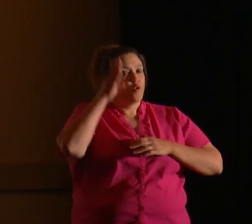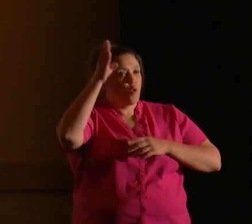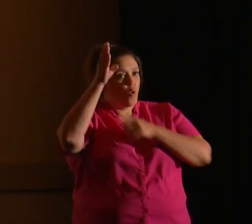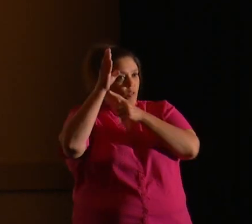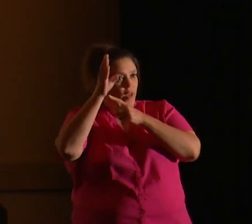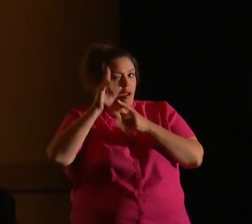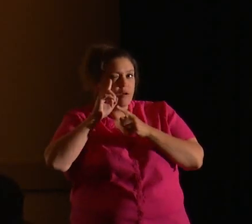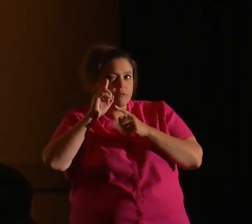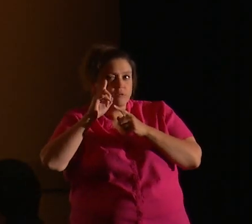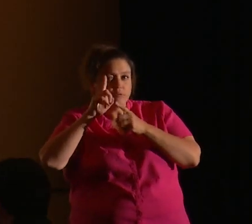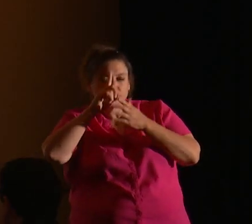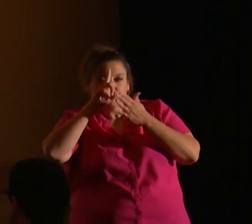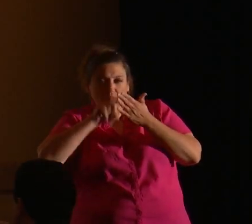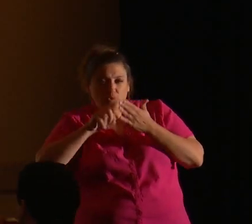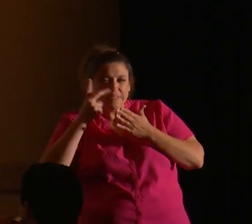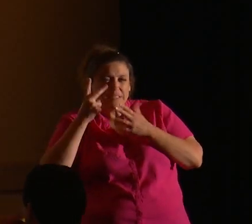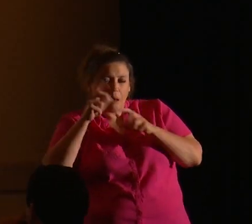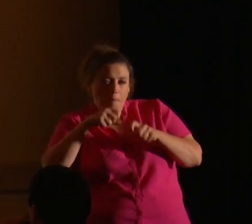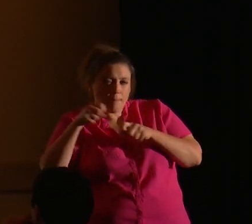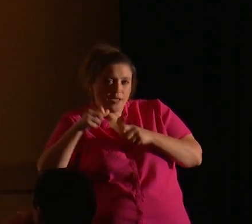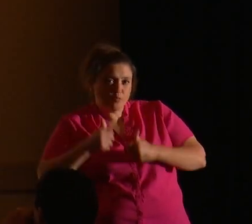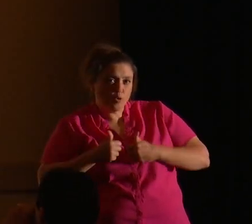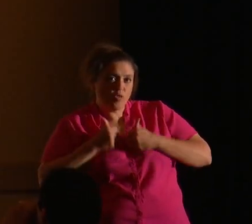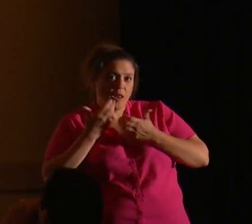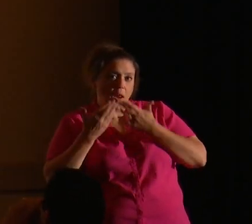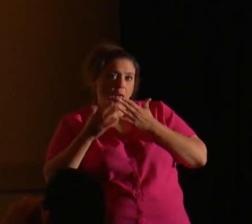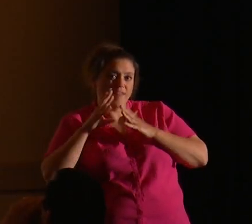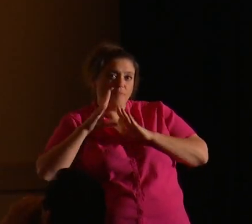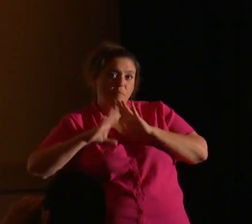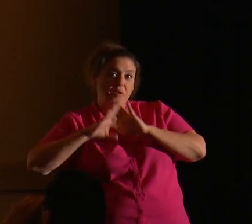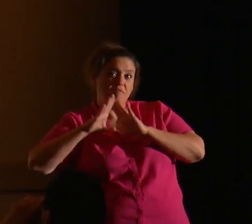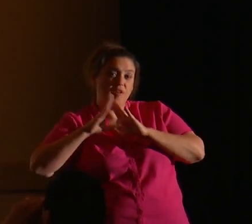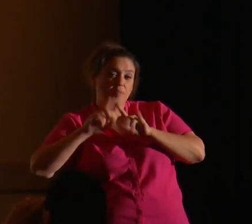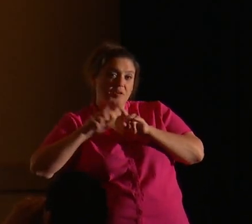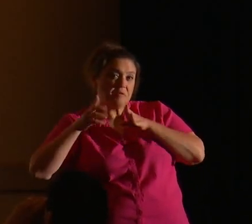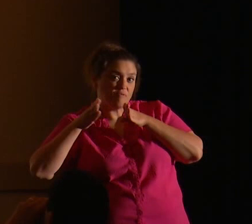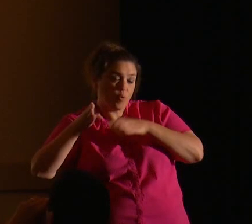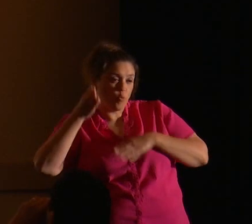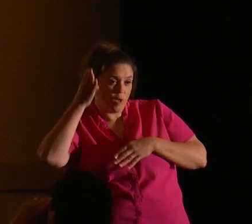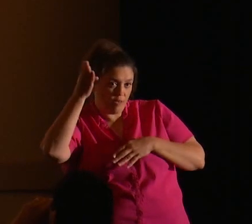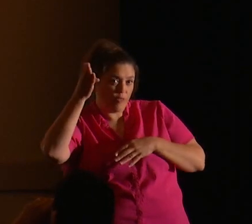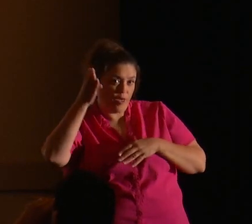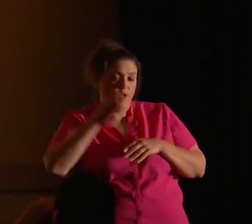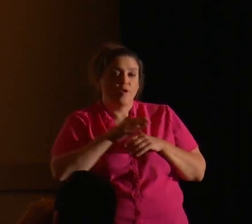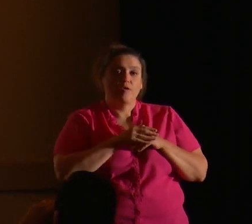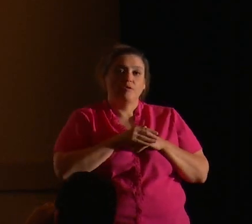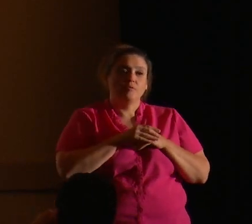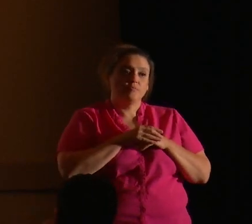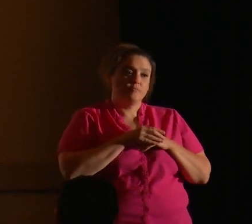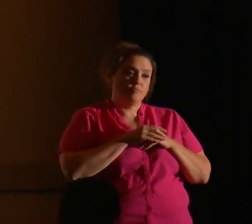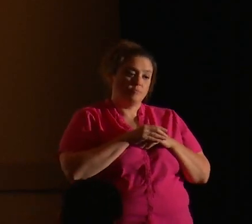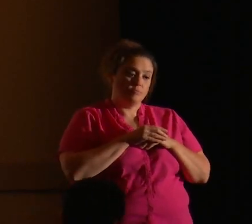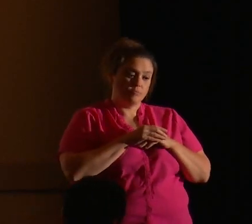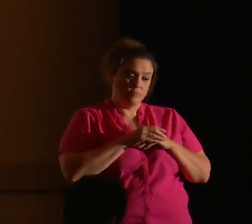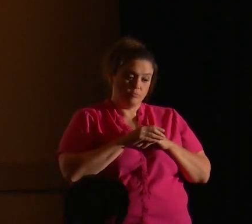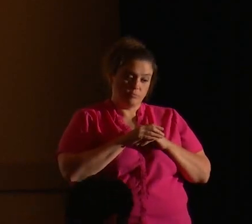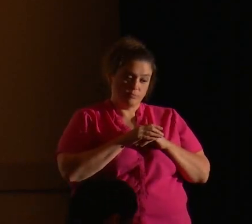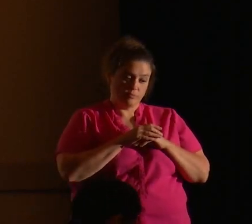look and see if it's possible that life constructed differently from ours, but still carbon-based might exist there.